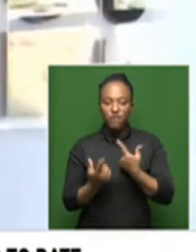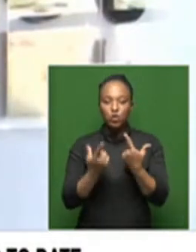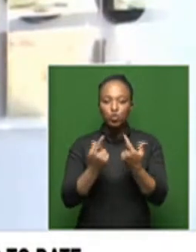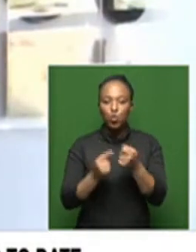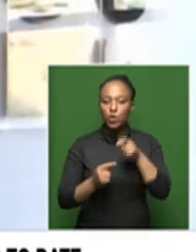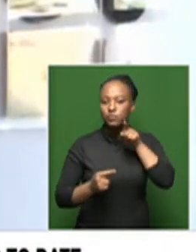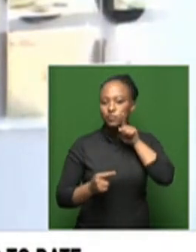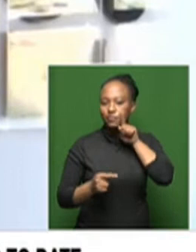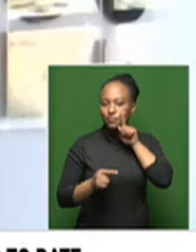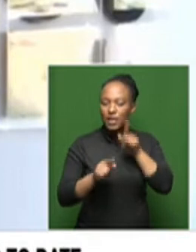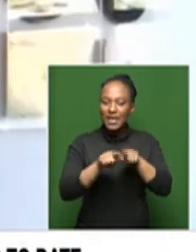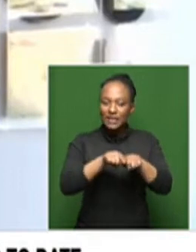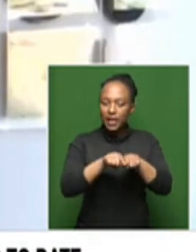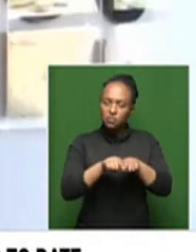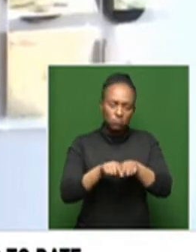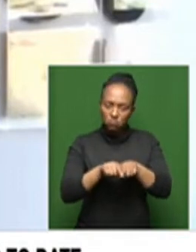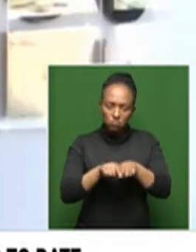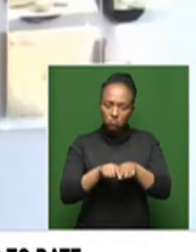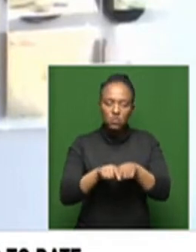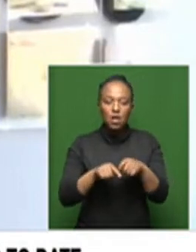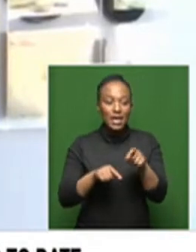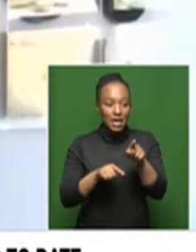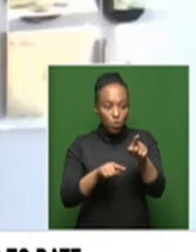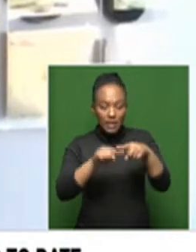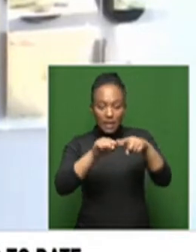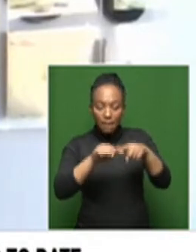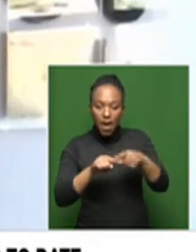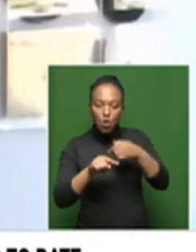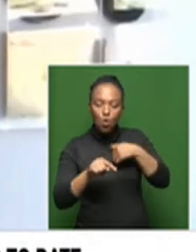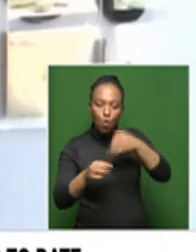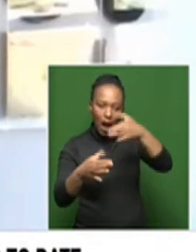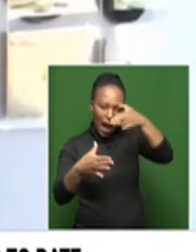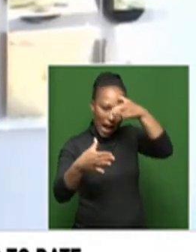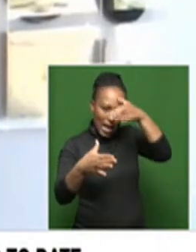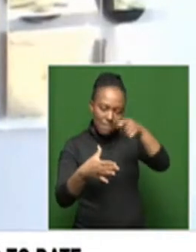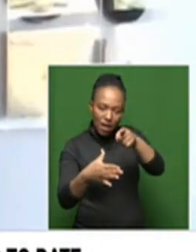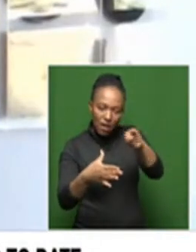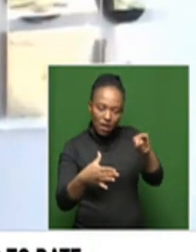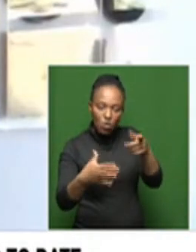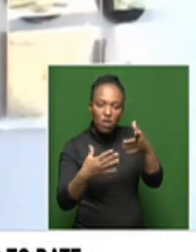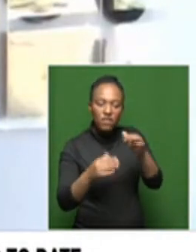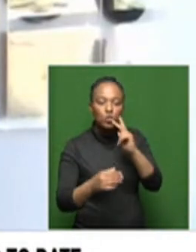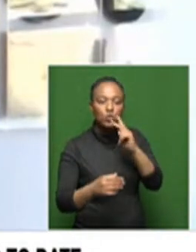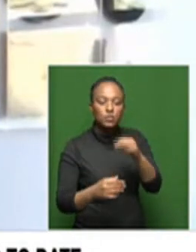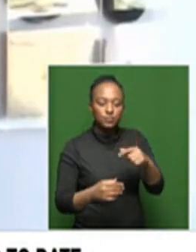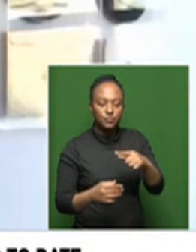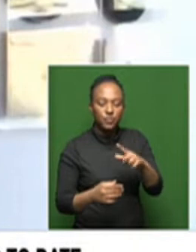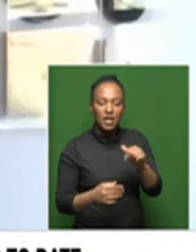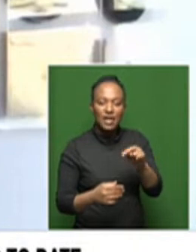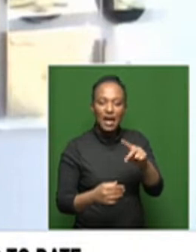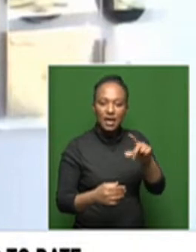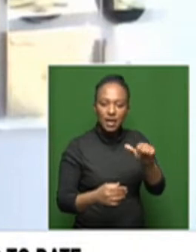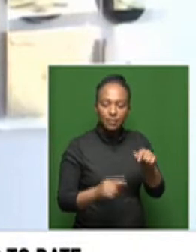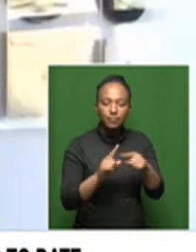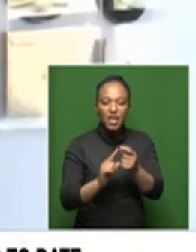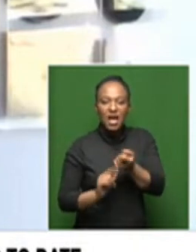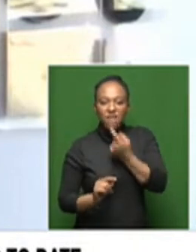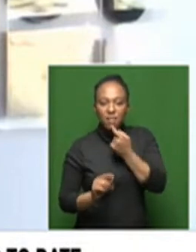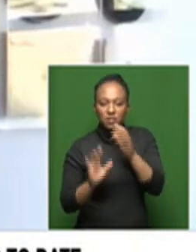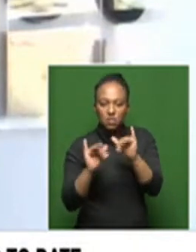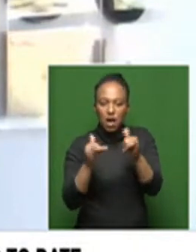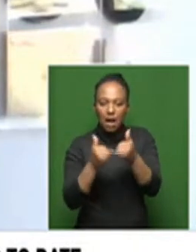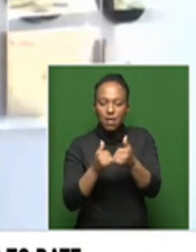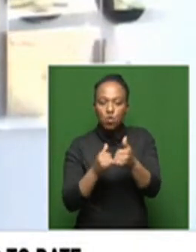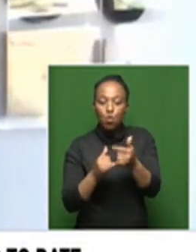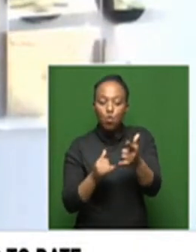depend on academics, on researchers. We just heard Professor Glenda Gray and the pharmaceutical industry who are developing some of